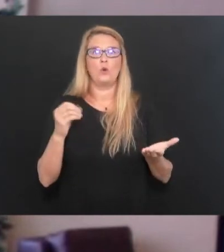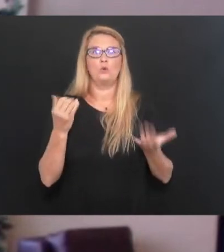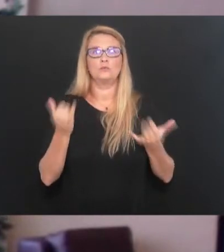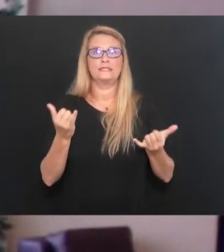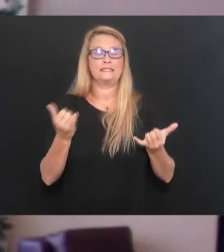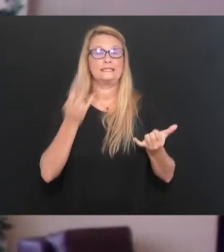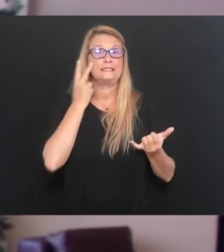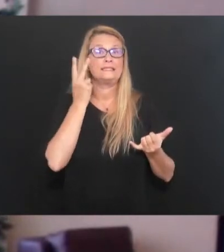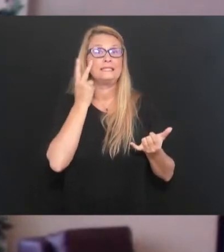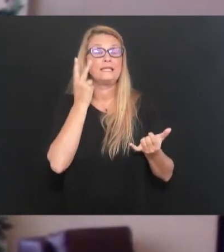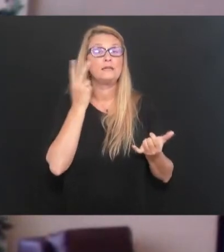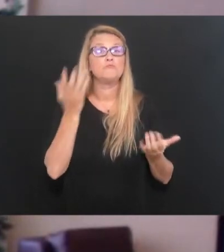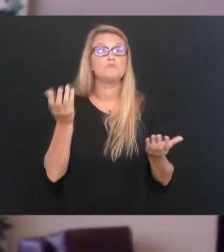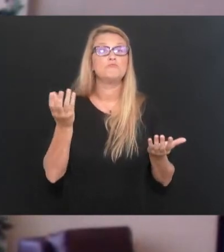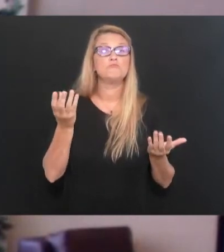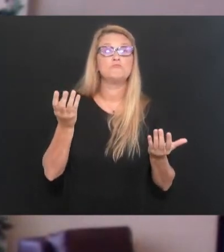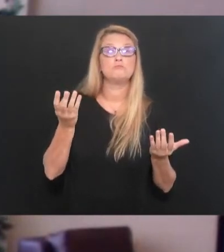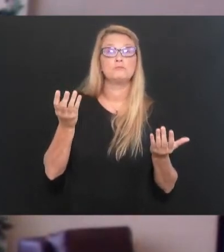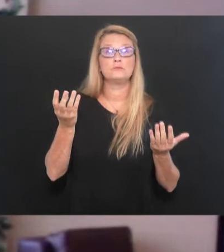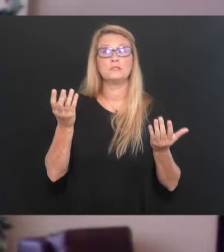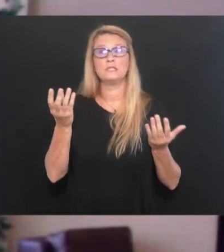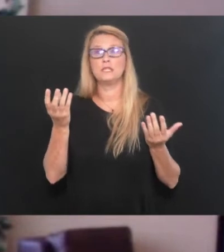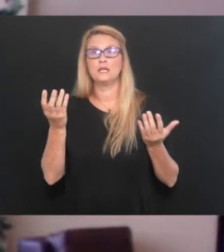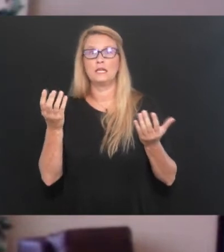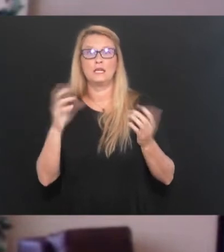the more power of this variant as it spreads.